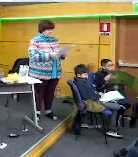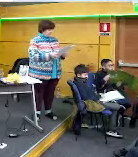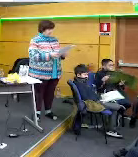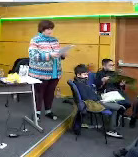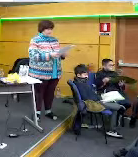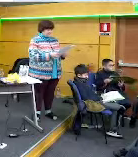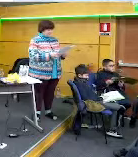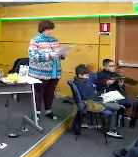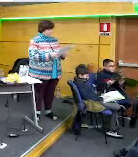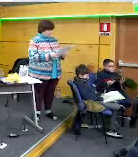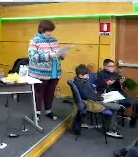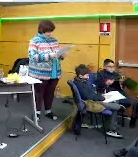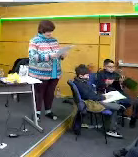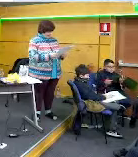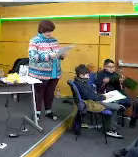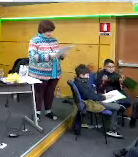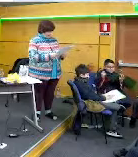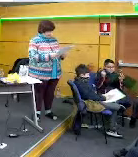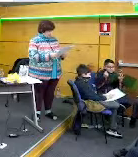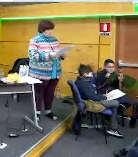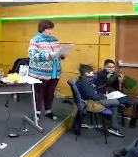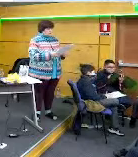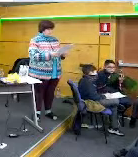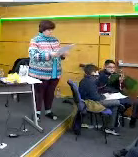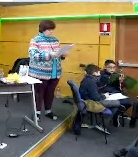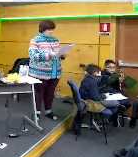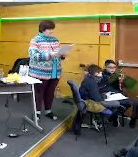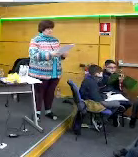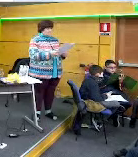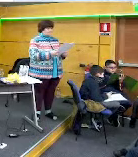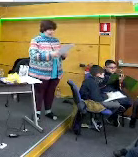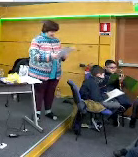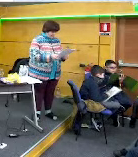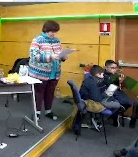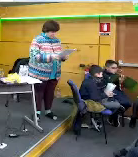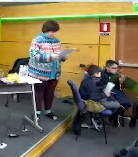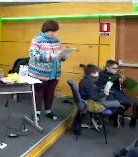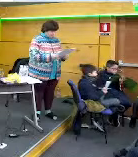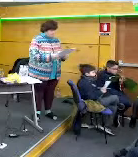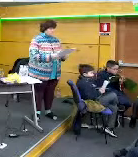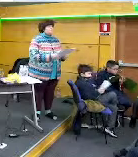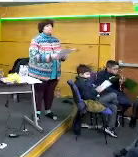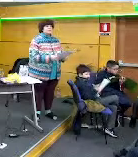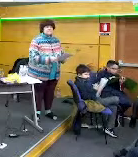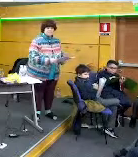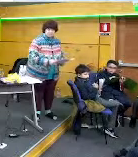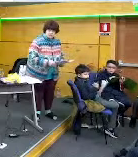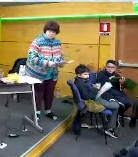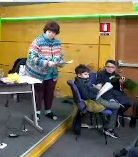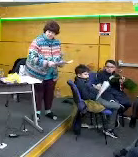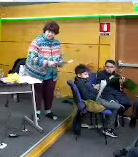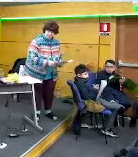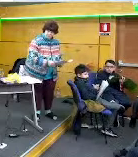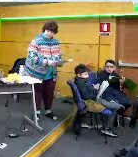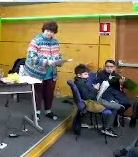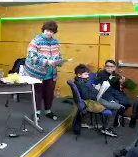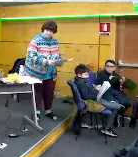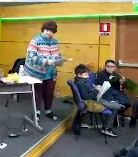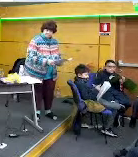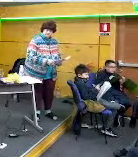you'll need financial backing. So you'd better send him packing before he starts to play.